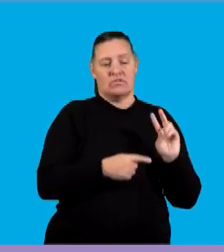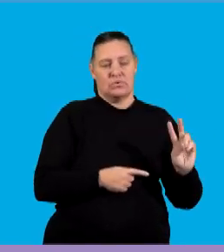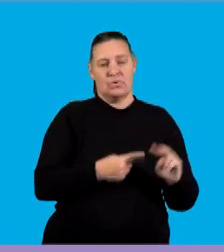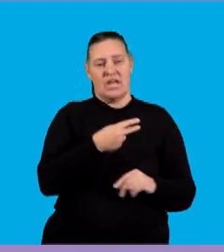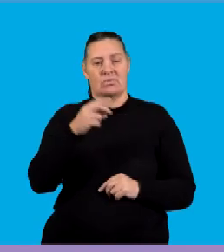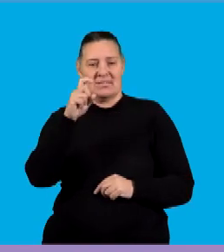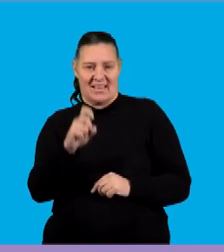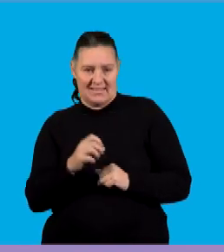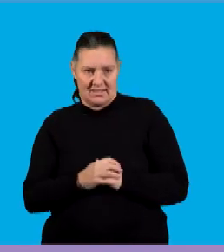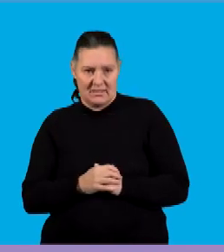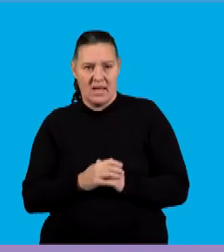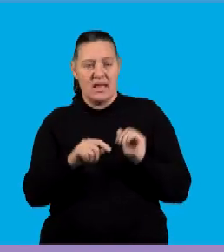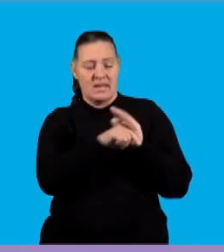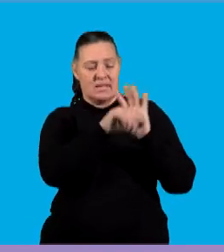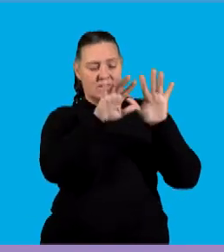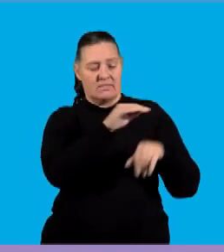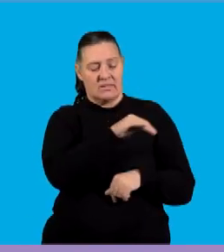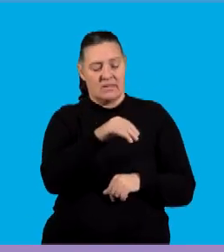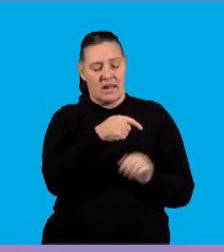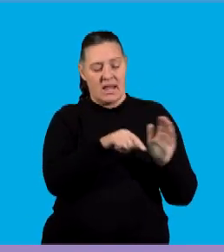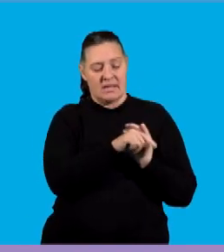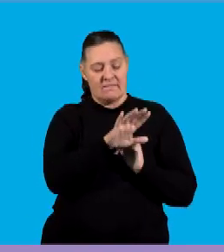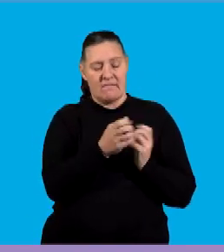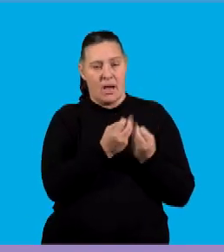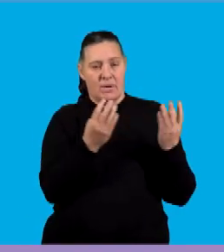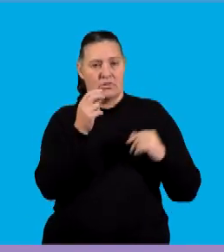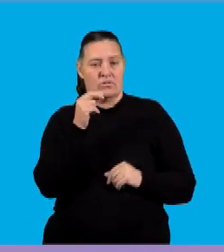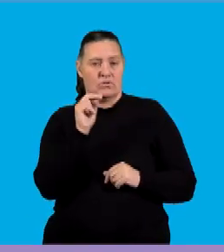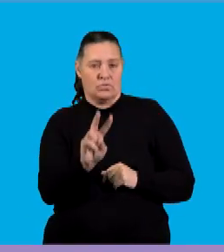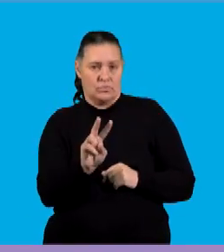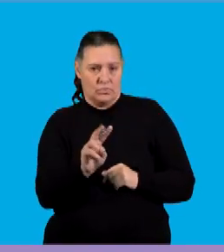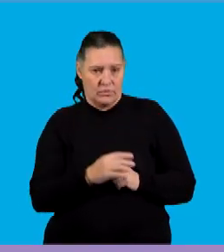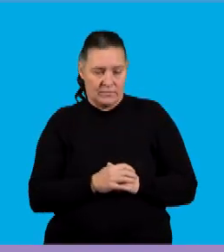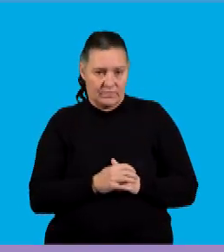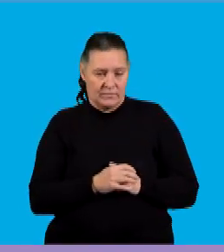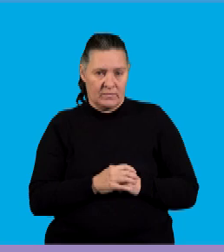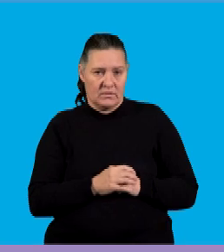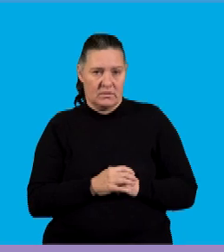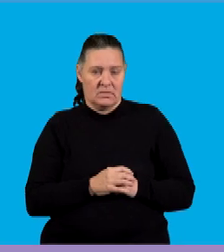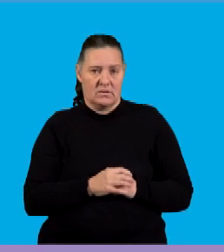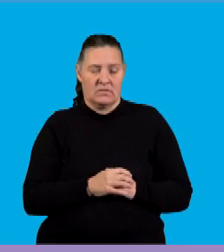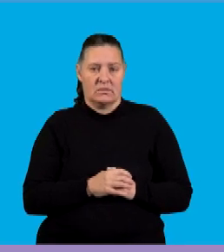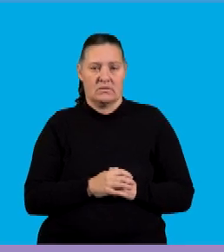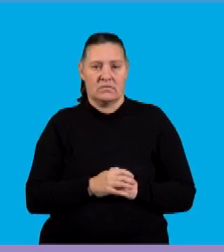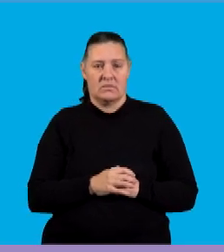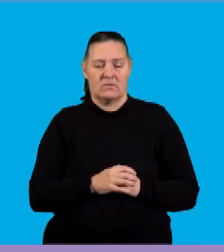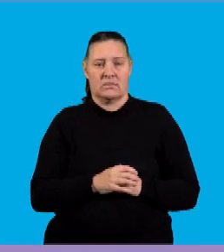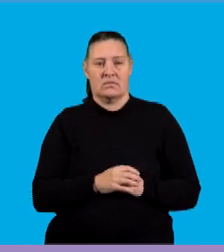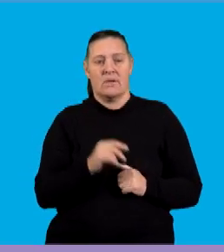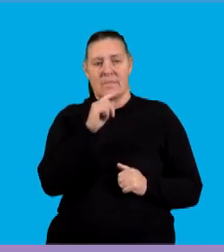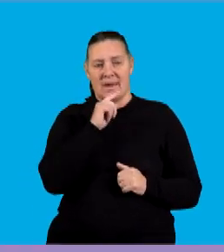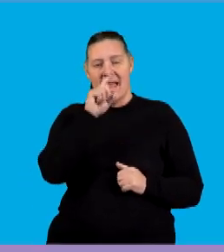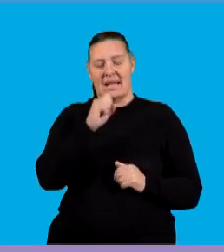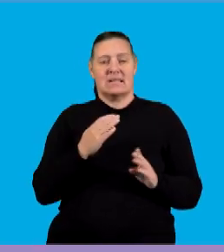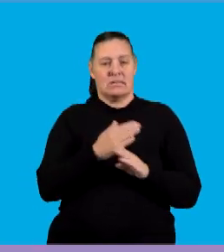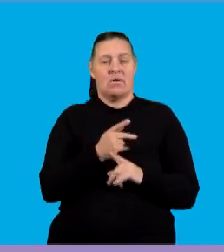that positive 2 is the x-intercept of that equation. The next equation that we have there is